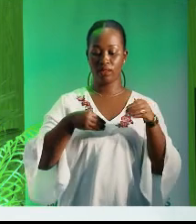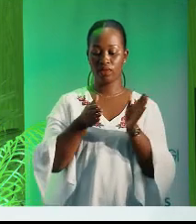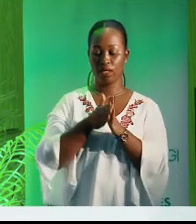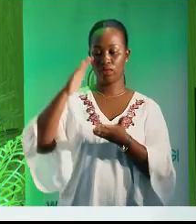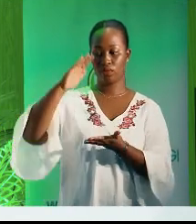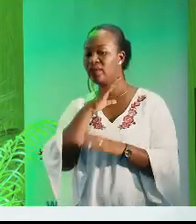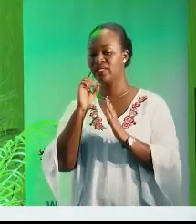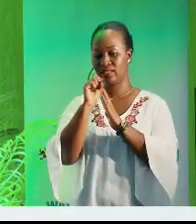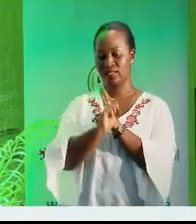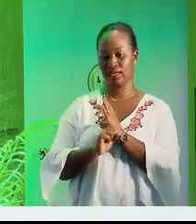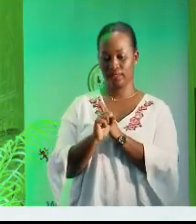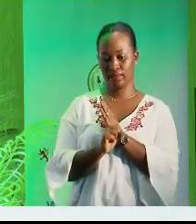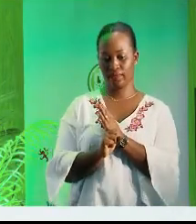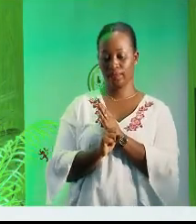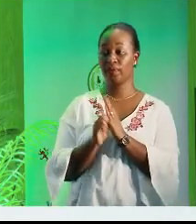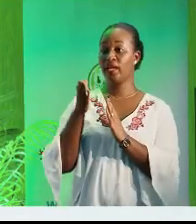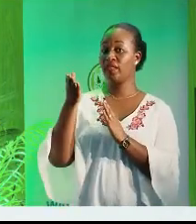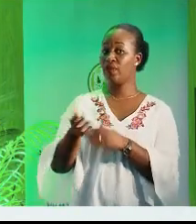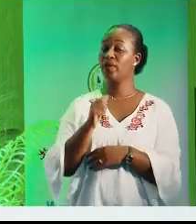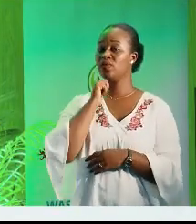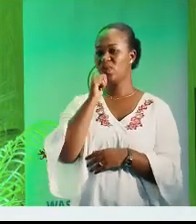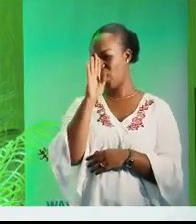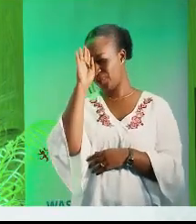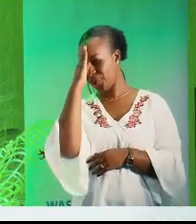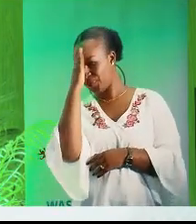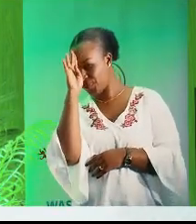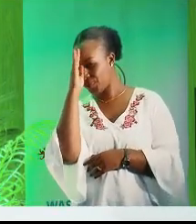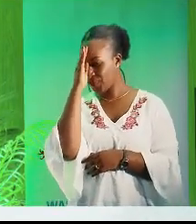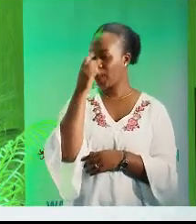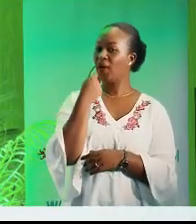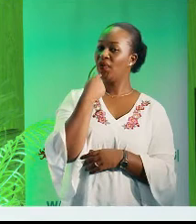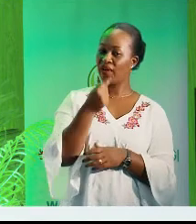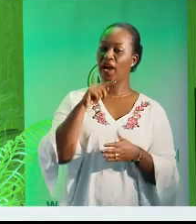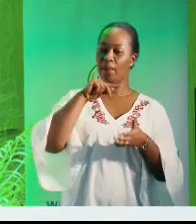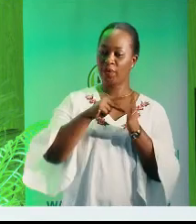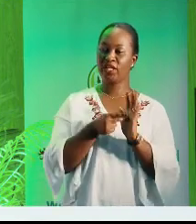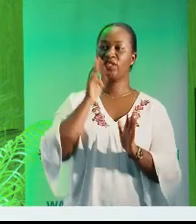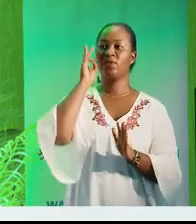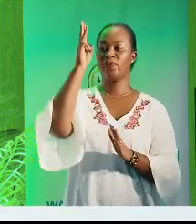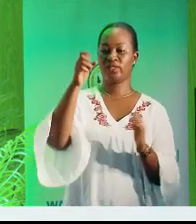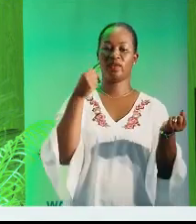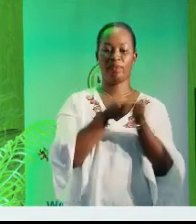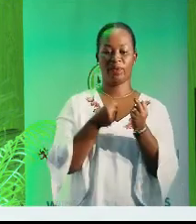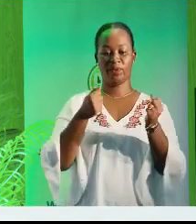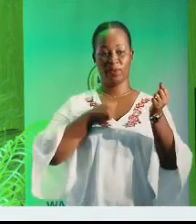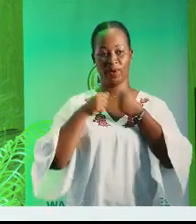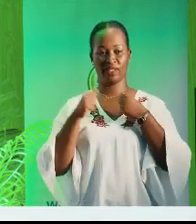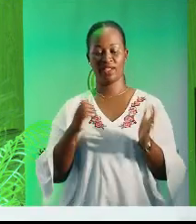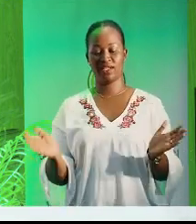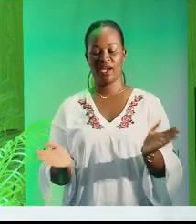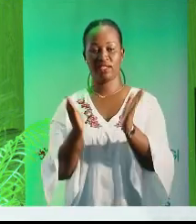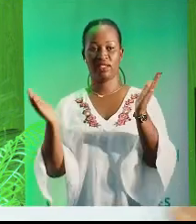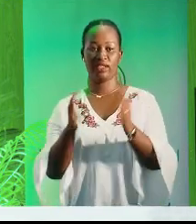sites. There is no doubt that the project will support Rwanda's accelerated